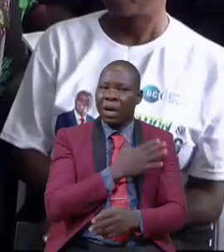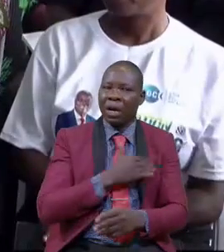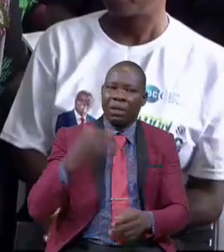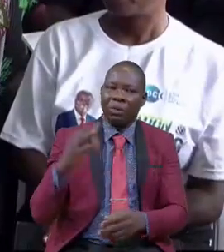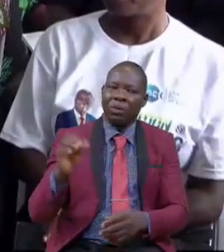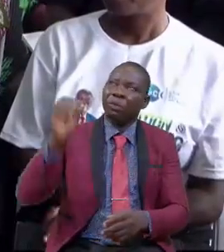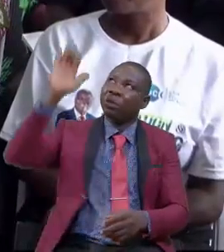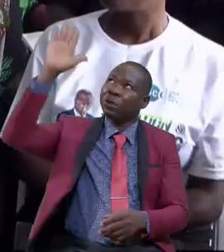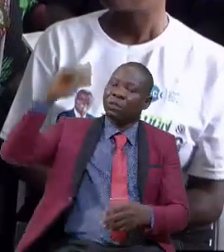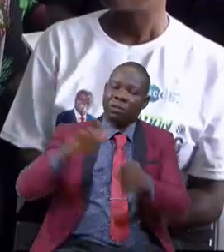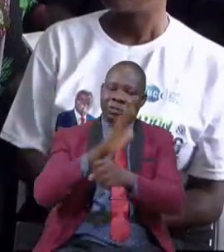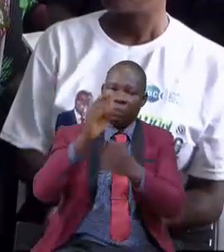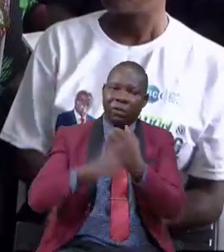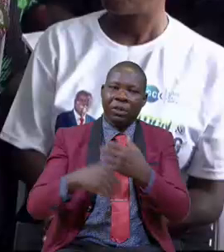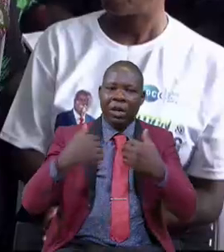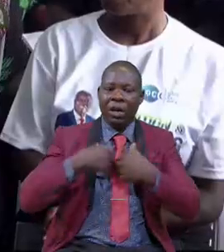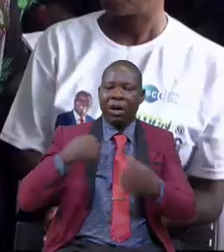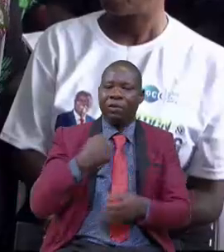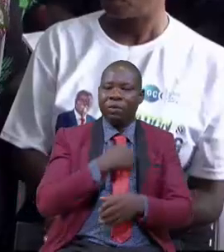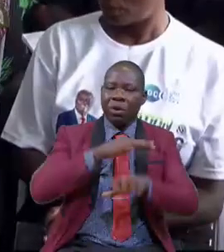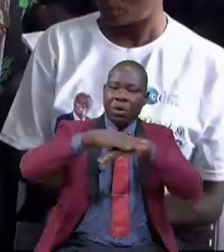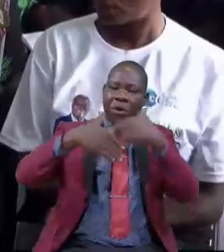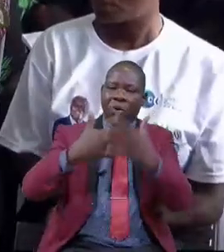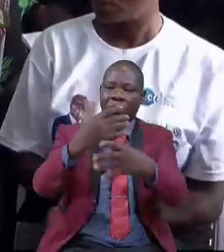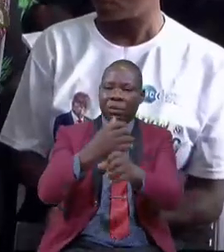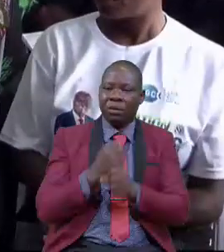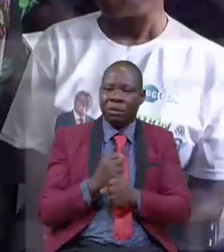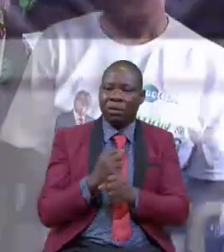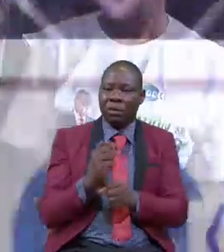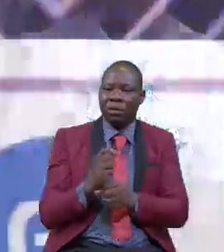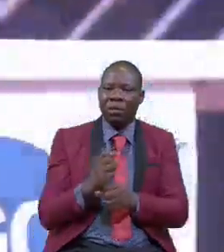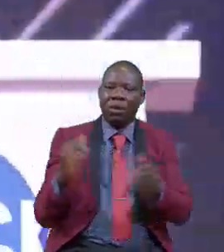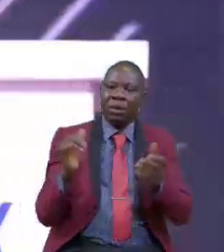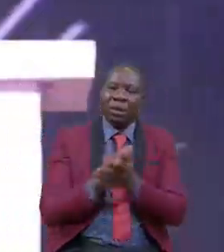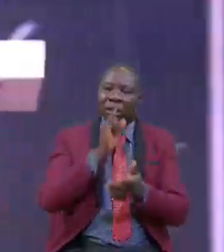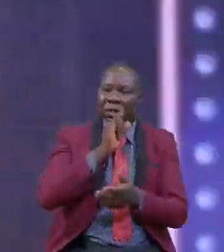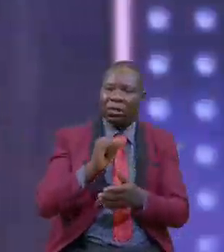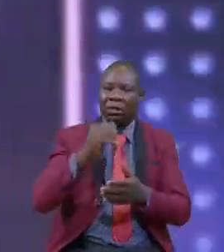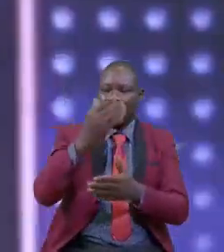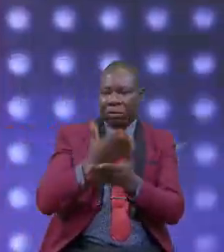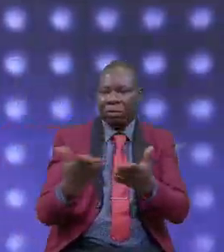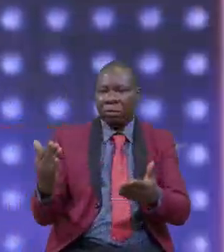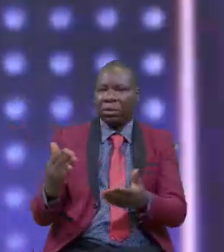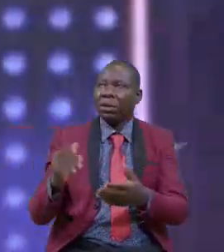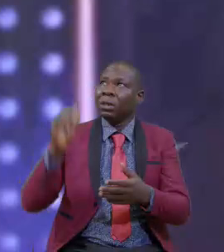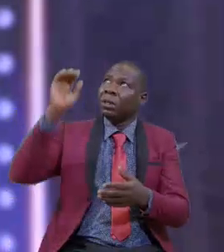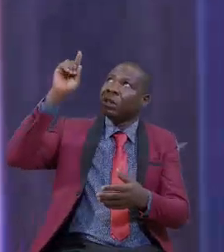we all received. Now, it's something to provide. It's another thing for